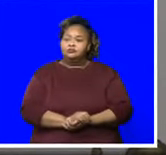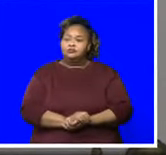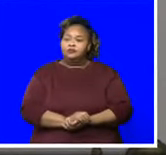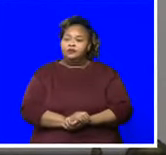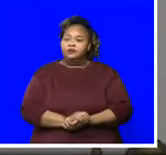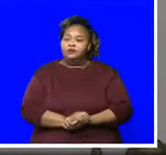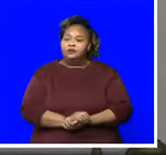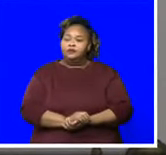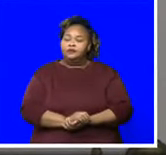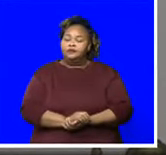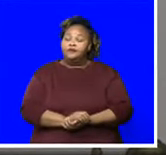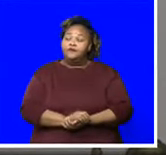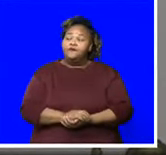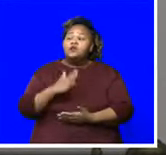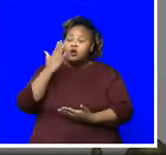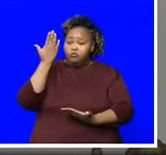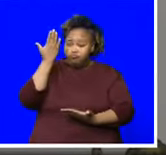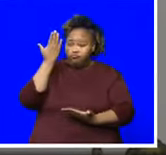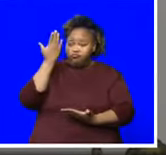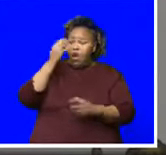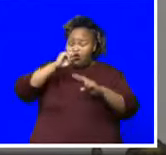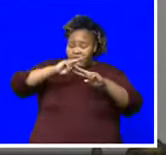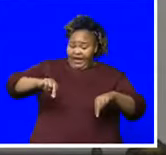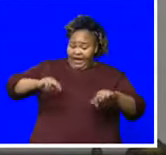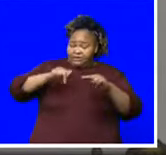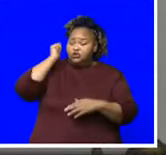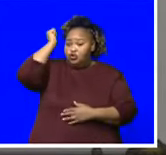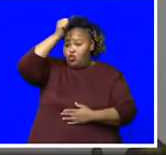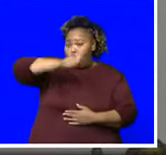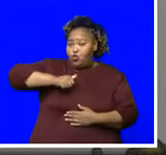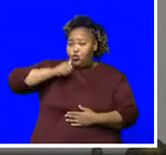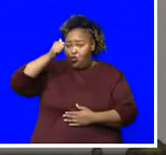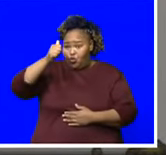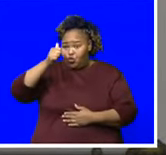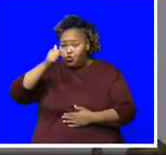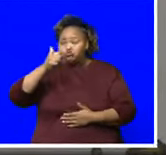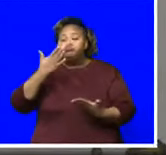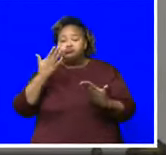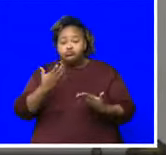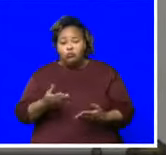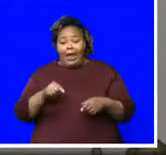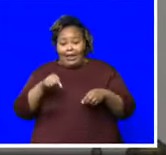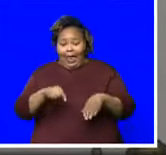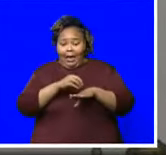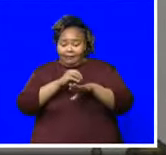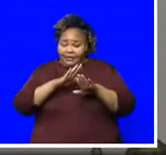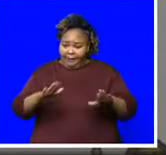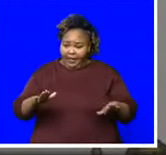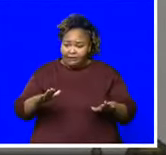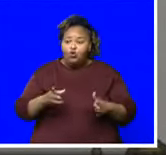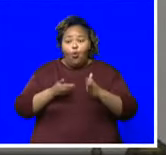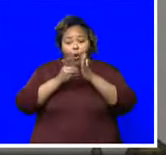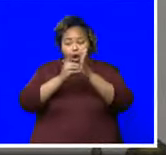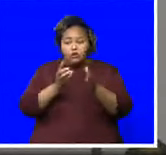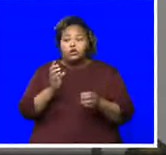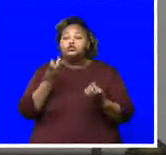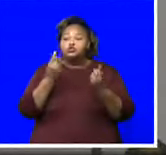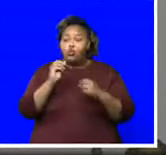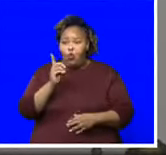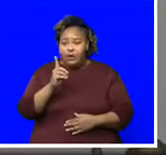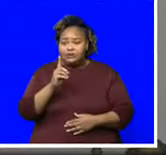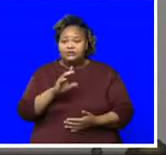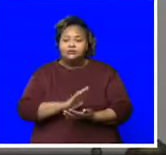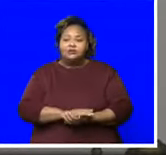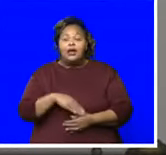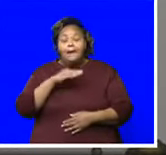ini emhlabeni. Kuthi utoqhaqha yipi inginga, wayithola le nginga, you will find energy empilweni yakho.